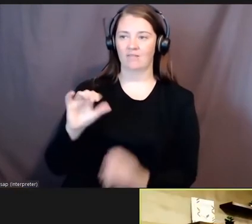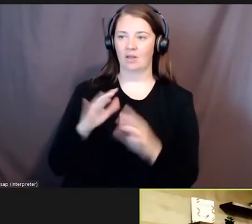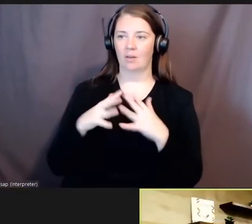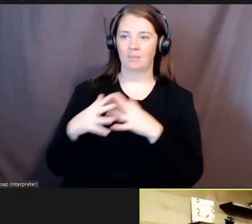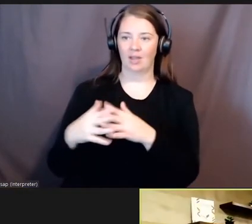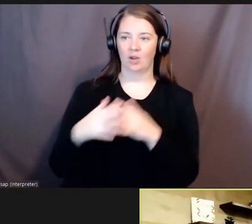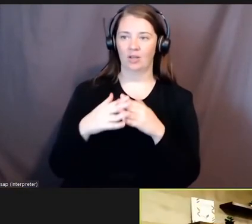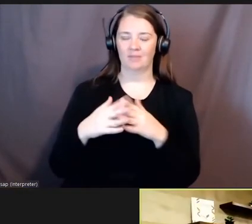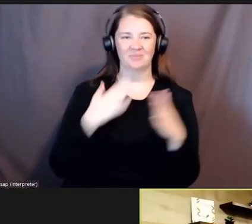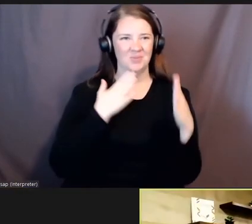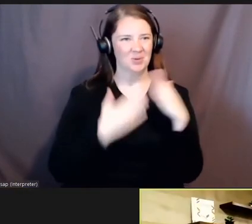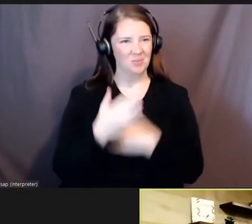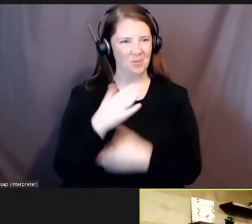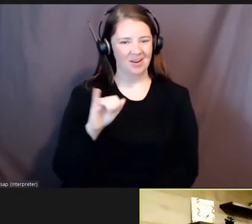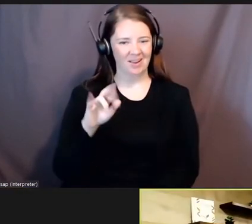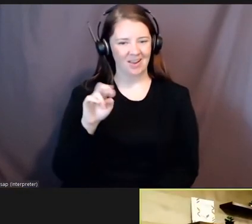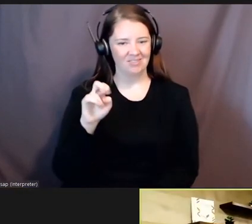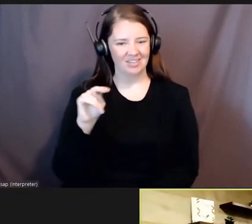Morning, Irene.